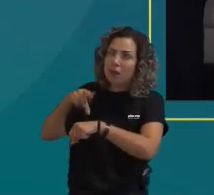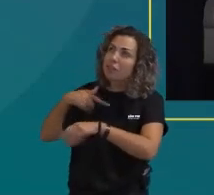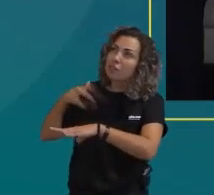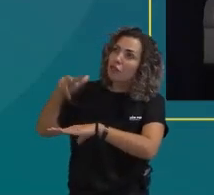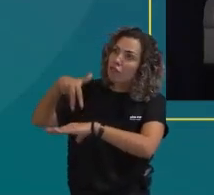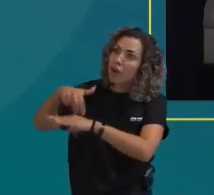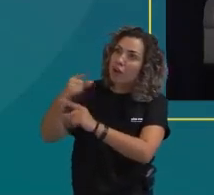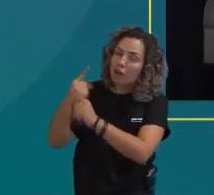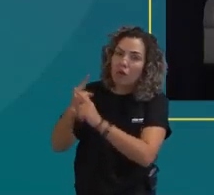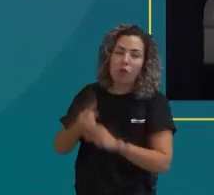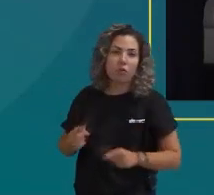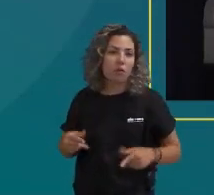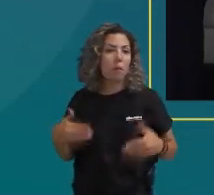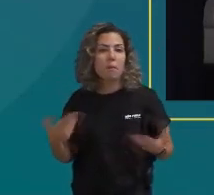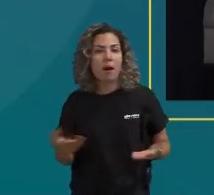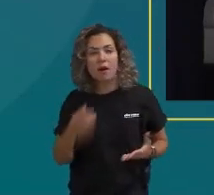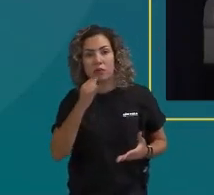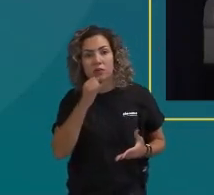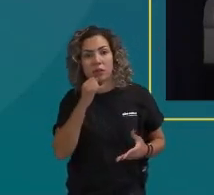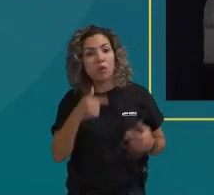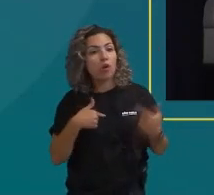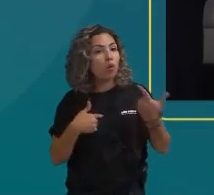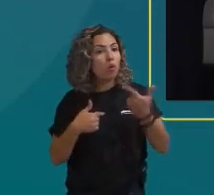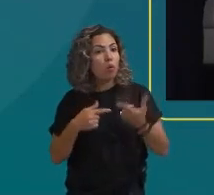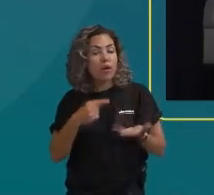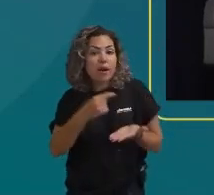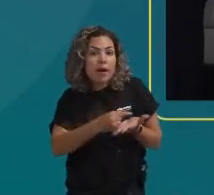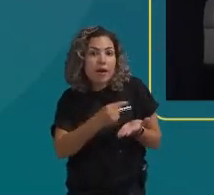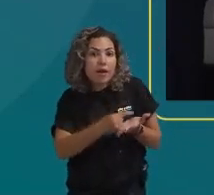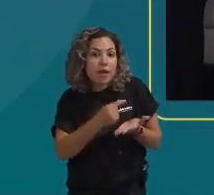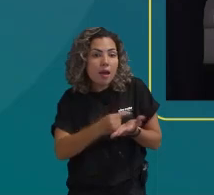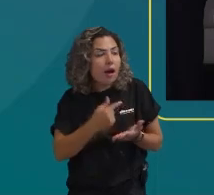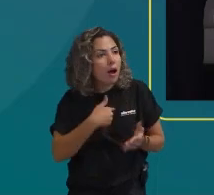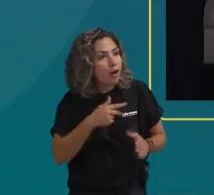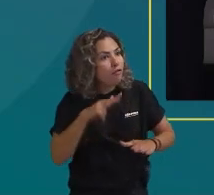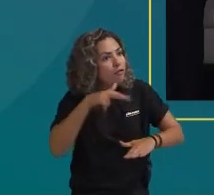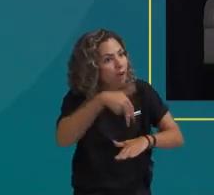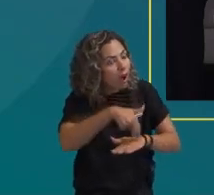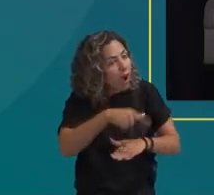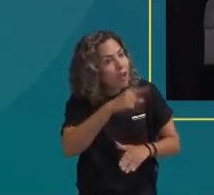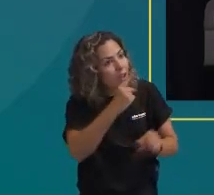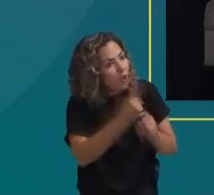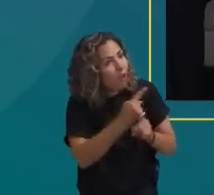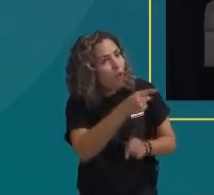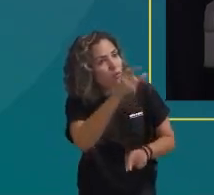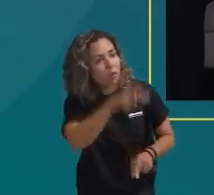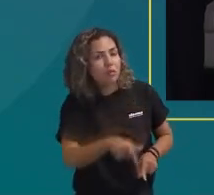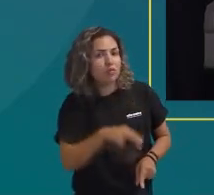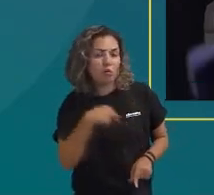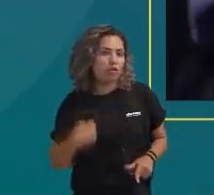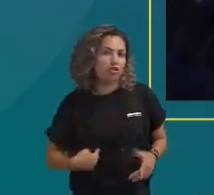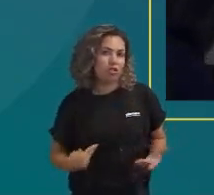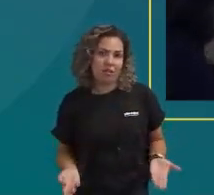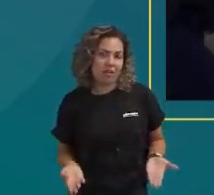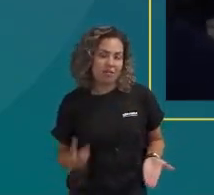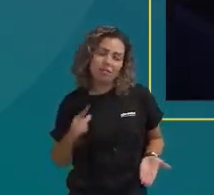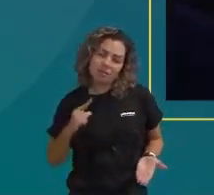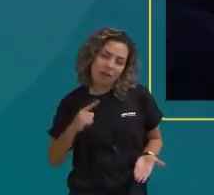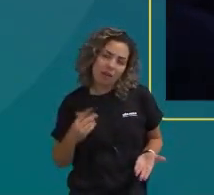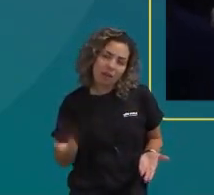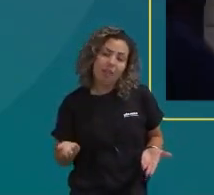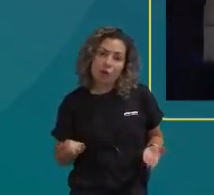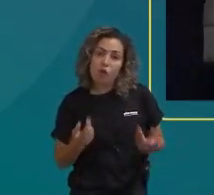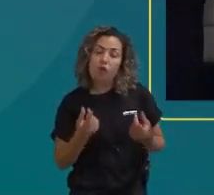that financing is also one of the important challenges. Whatever you do, whatever thing you want to